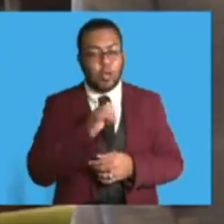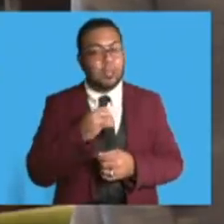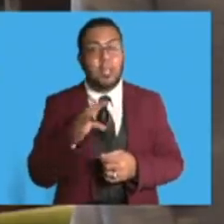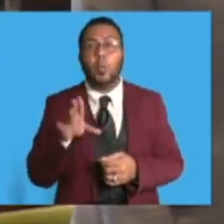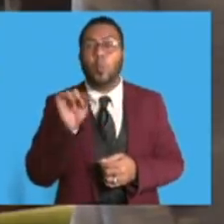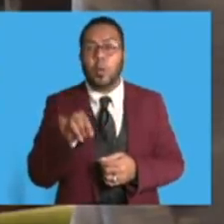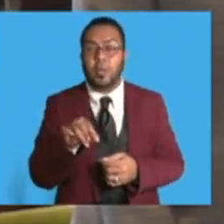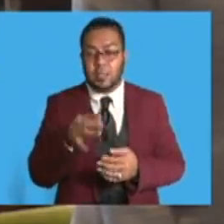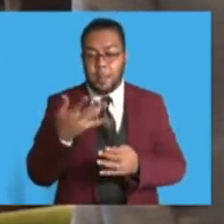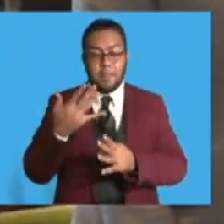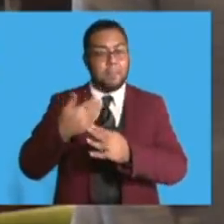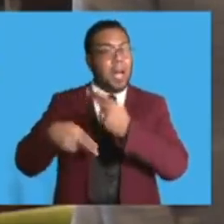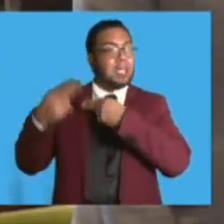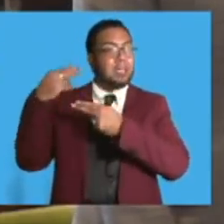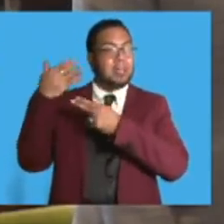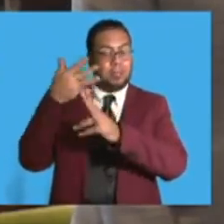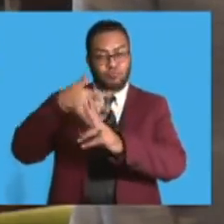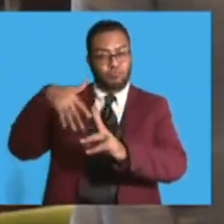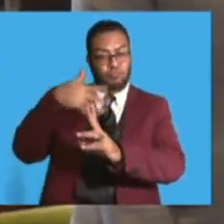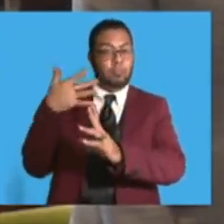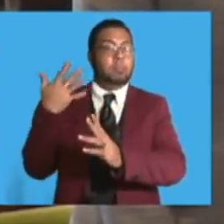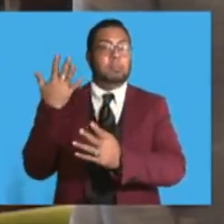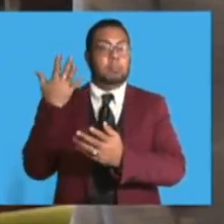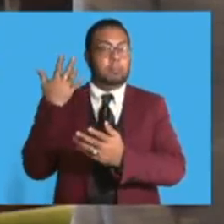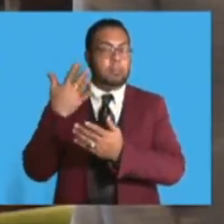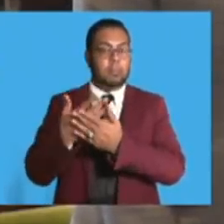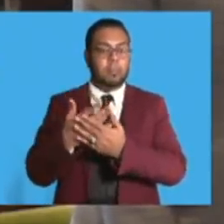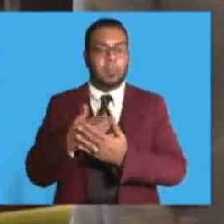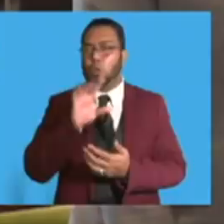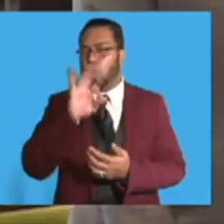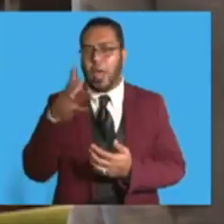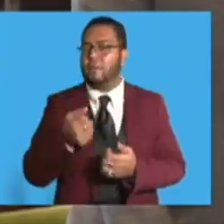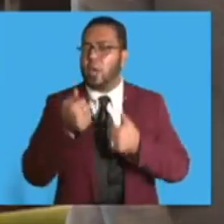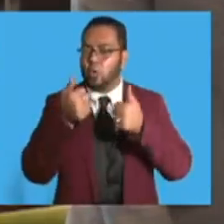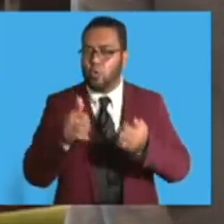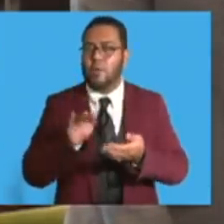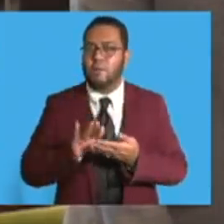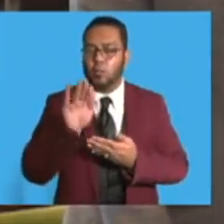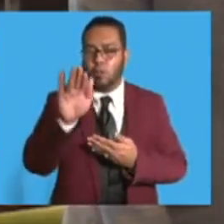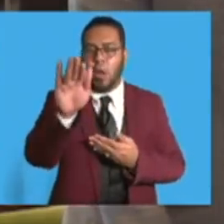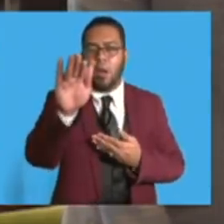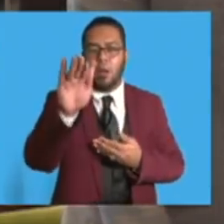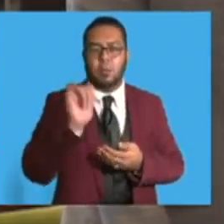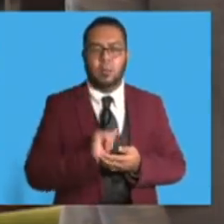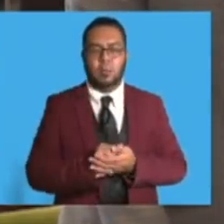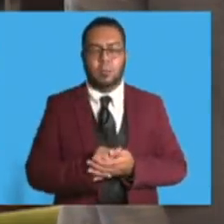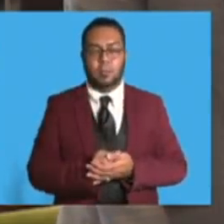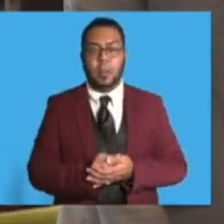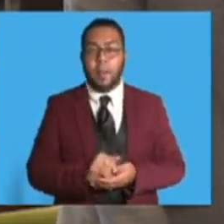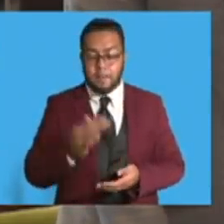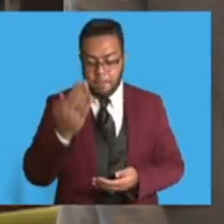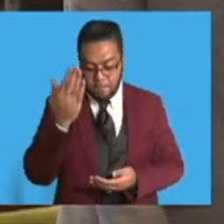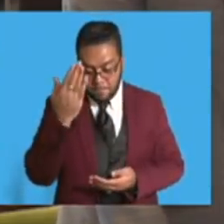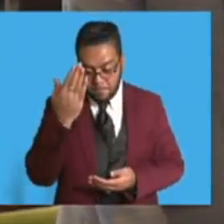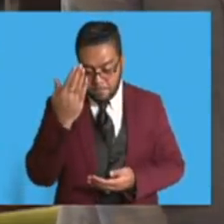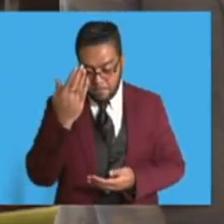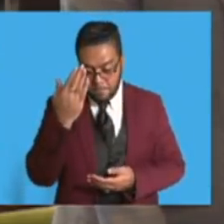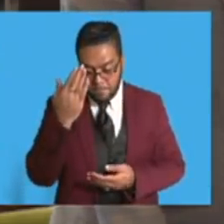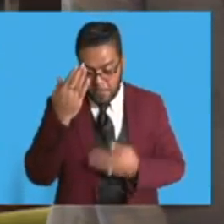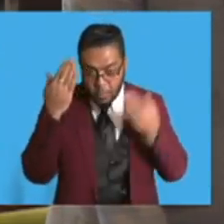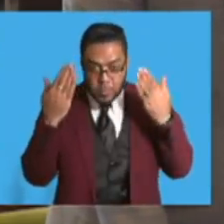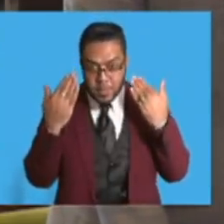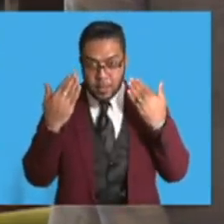past in a deliberative manner will not have a good future. Madam Speaker,